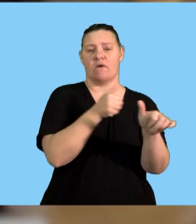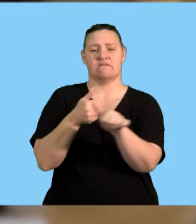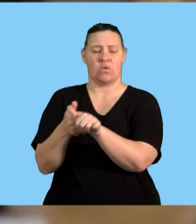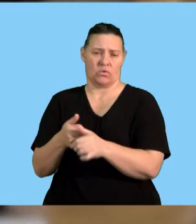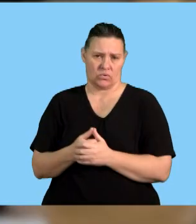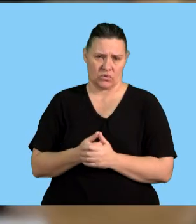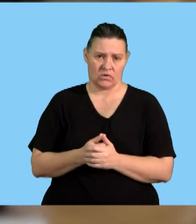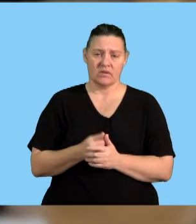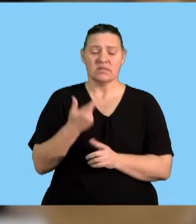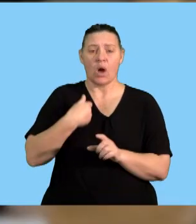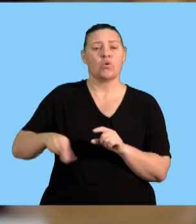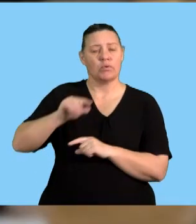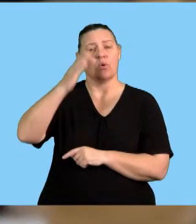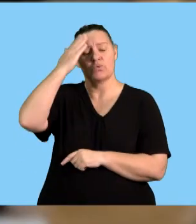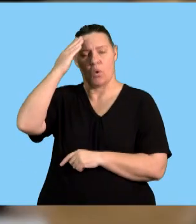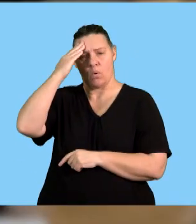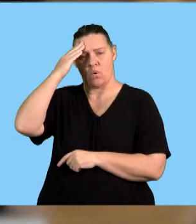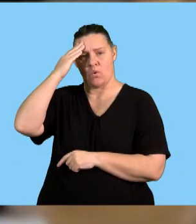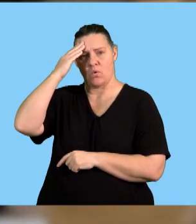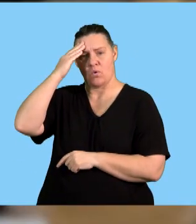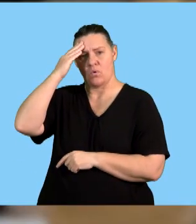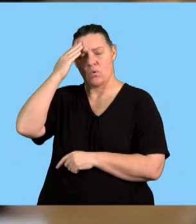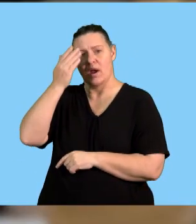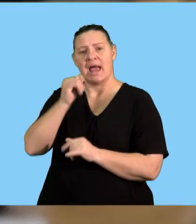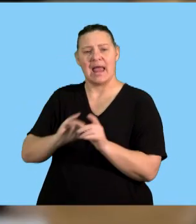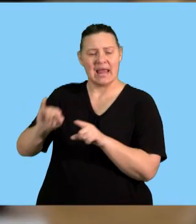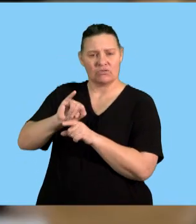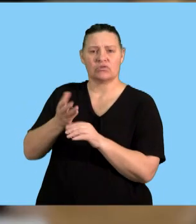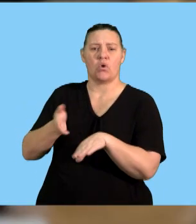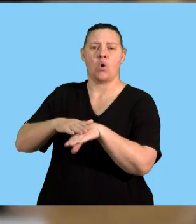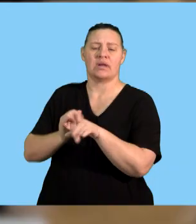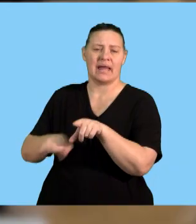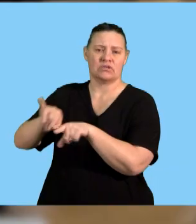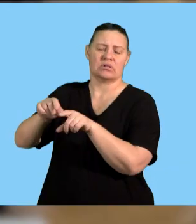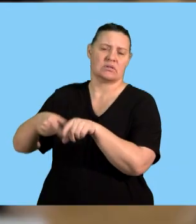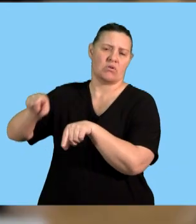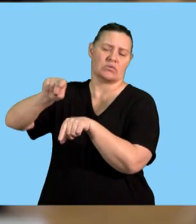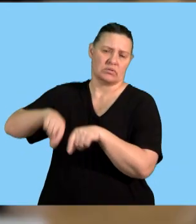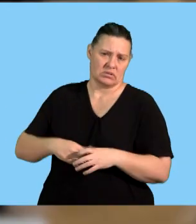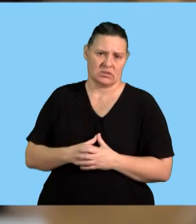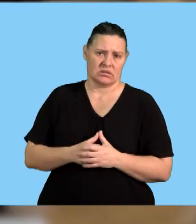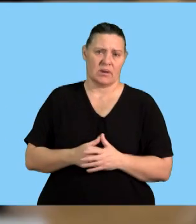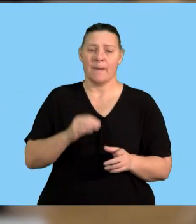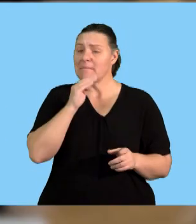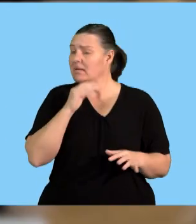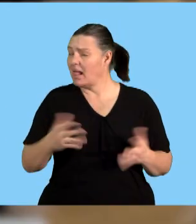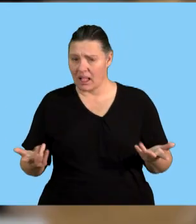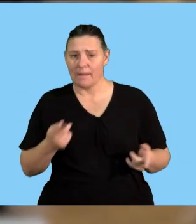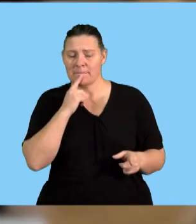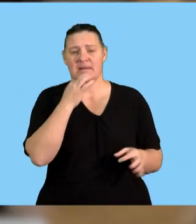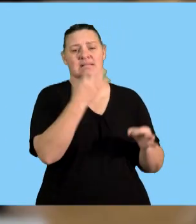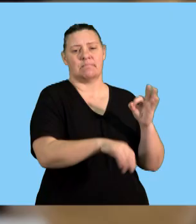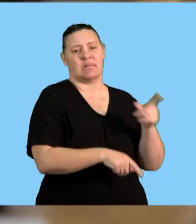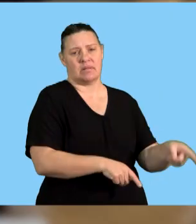The moment you see the word compound, you know it is compound interest. Otherwise, it needs to